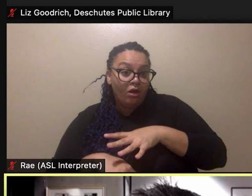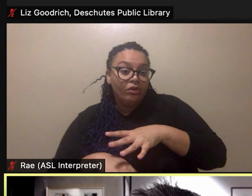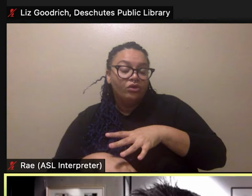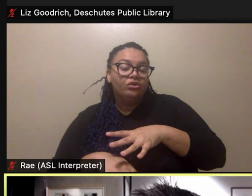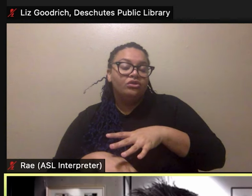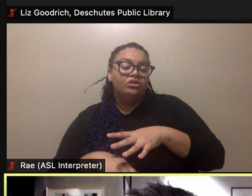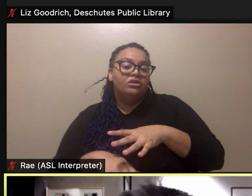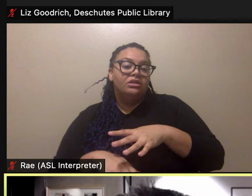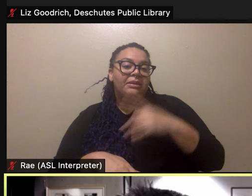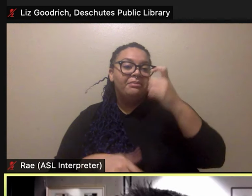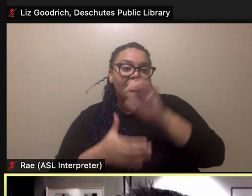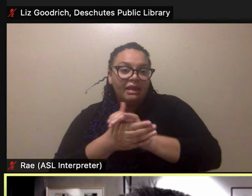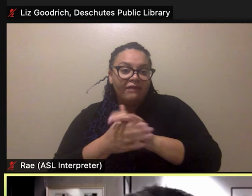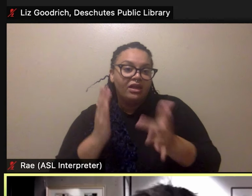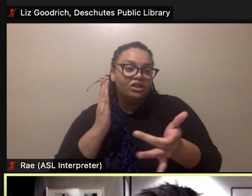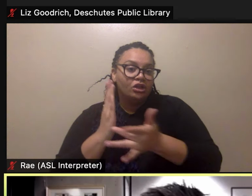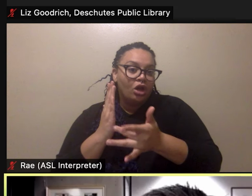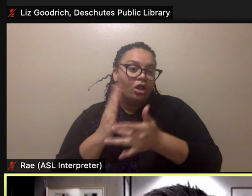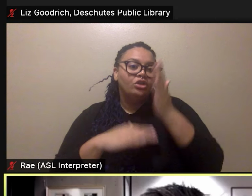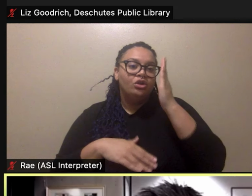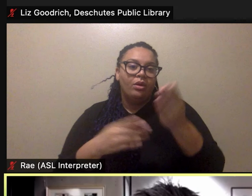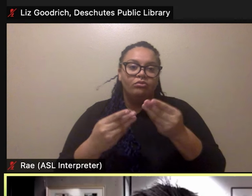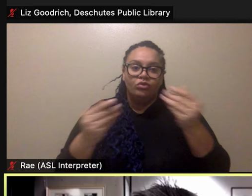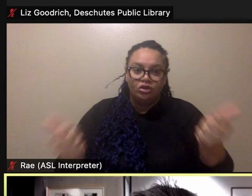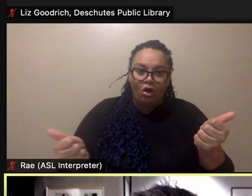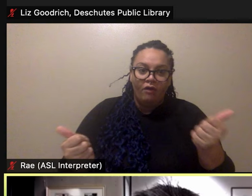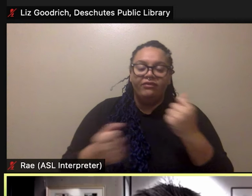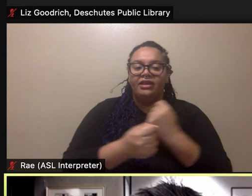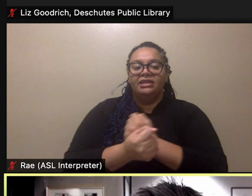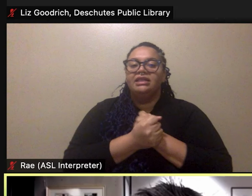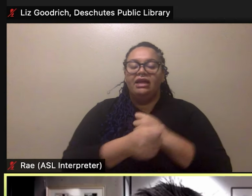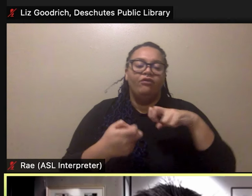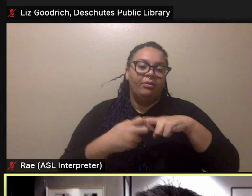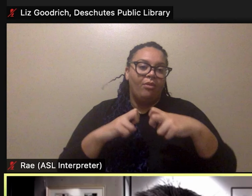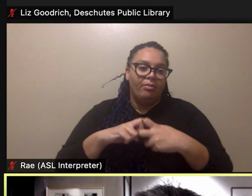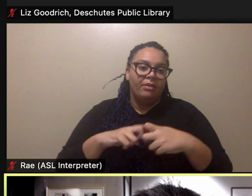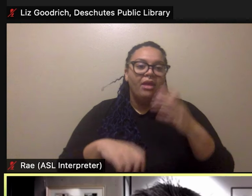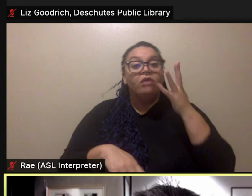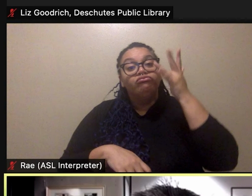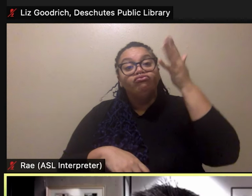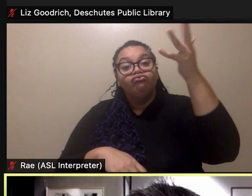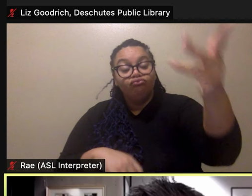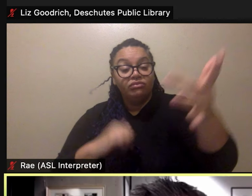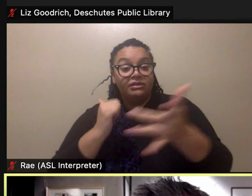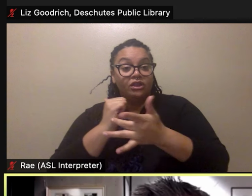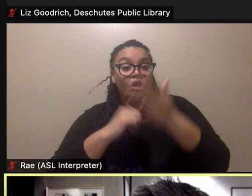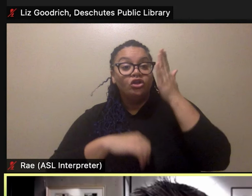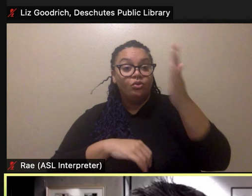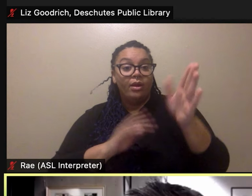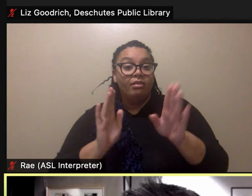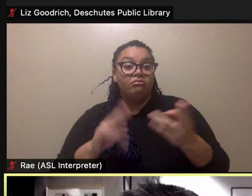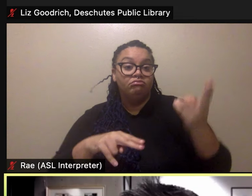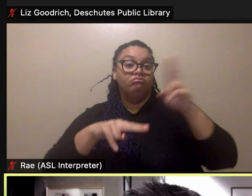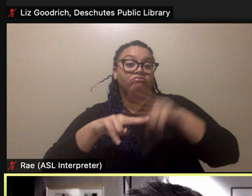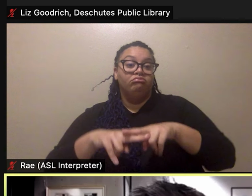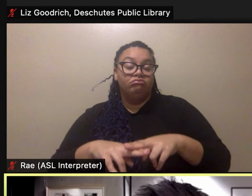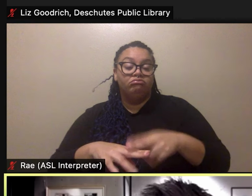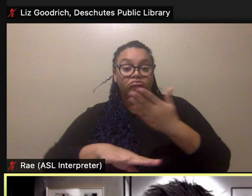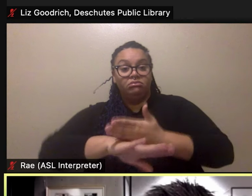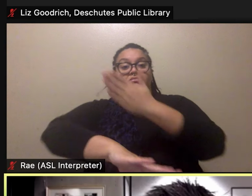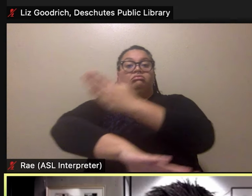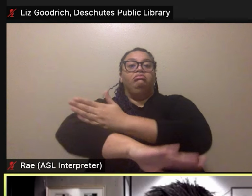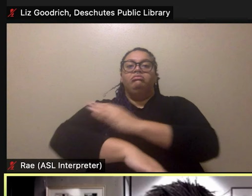technology would resolve the slavery issue, that eventually technology would get better, and they wouldn't need so